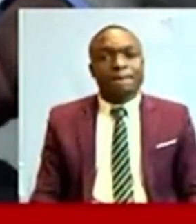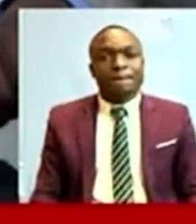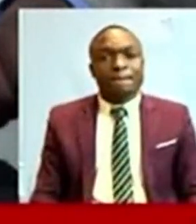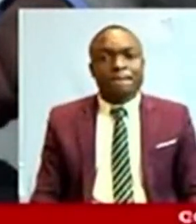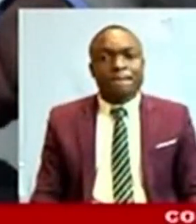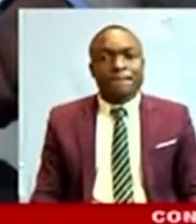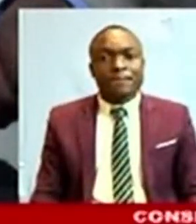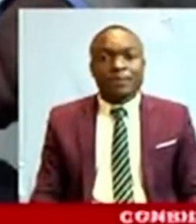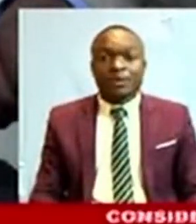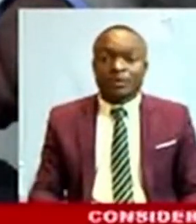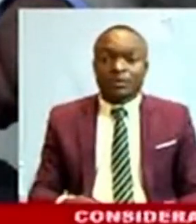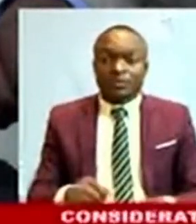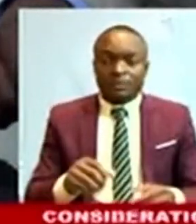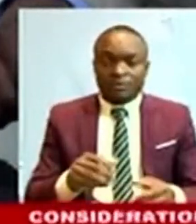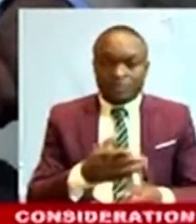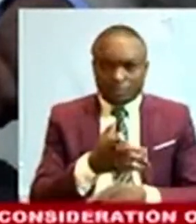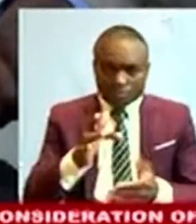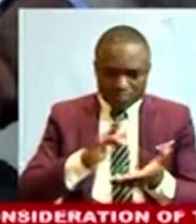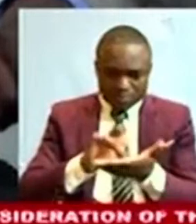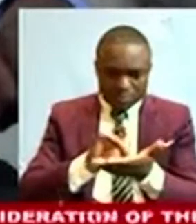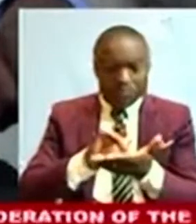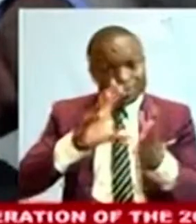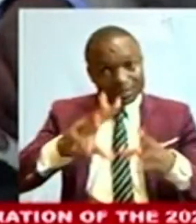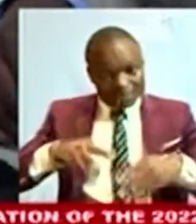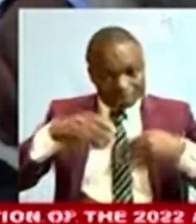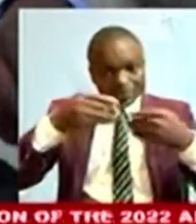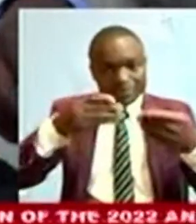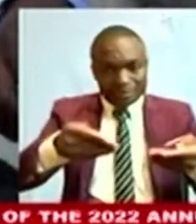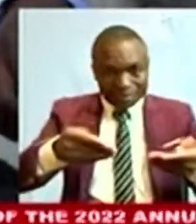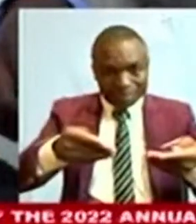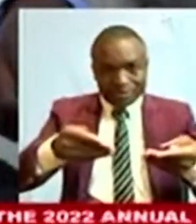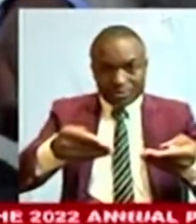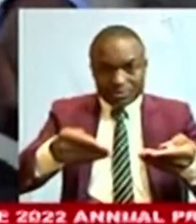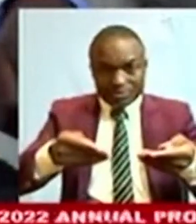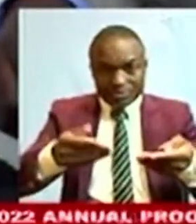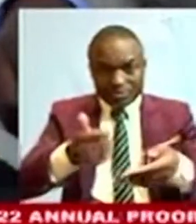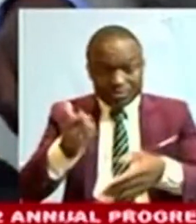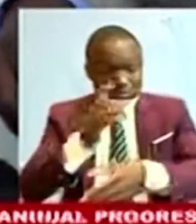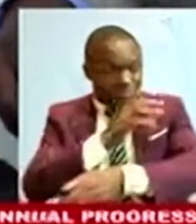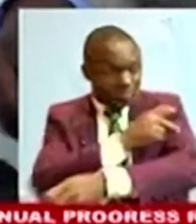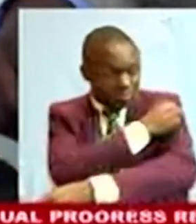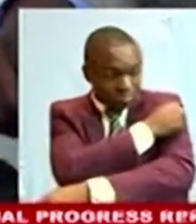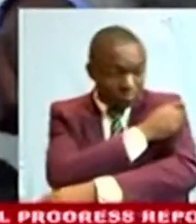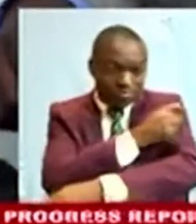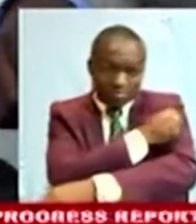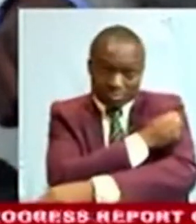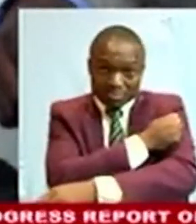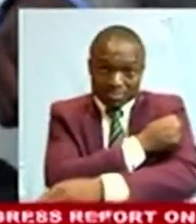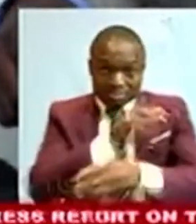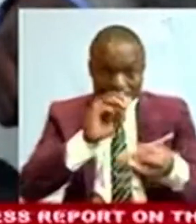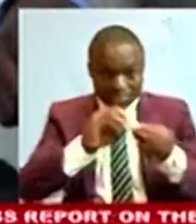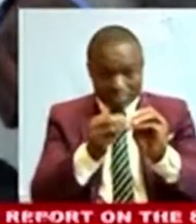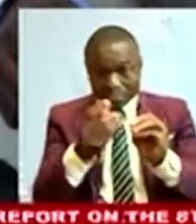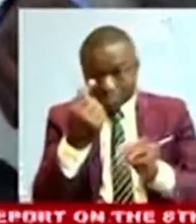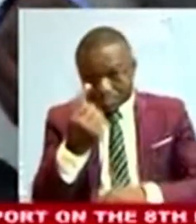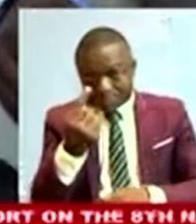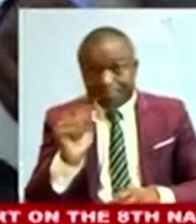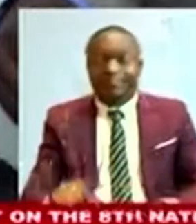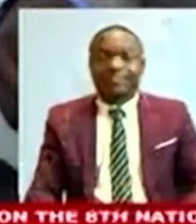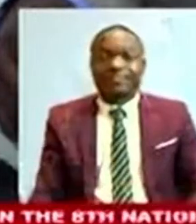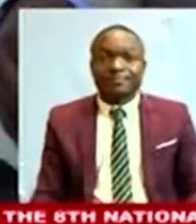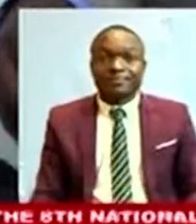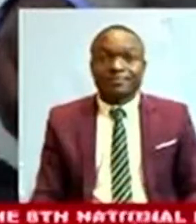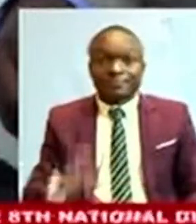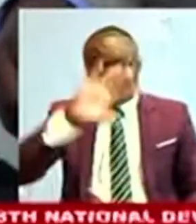essential medical supplies, or in short, vaccines. Indicator number 1,